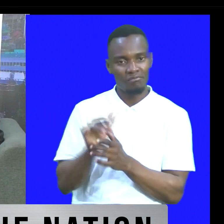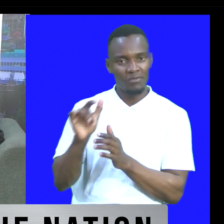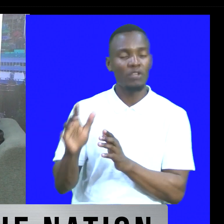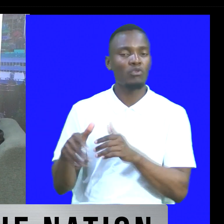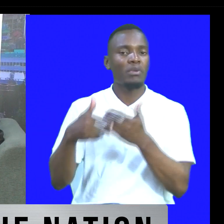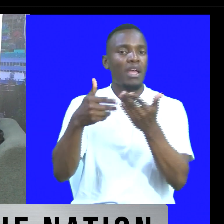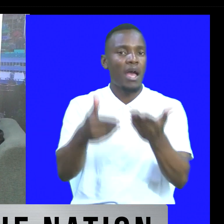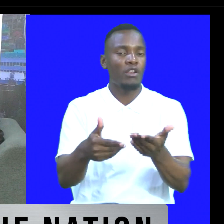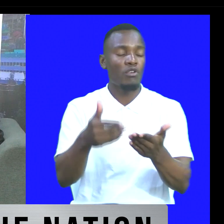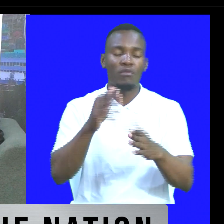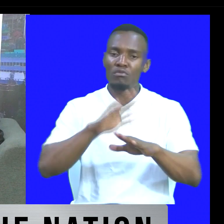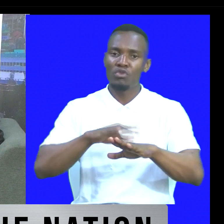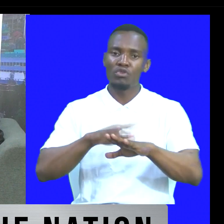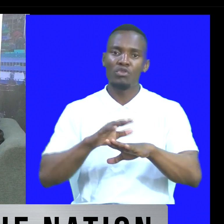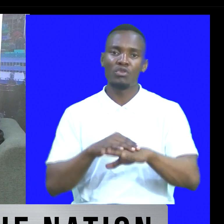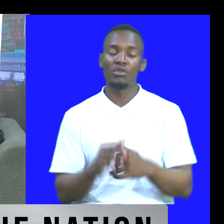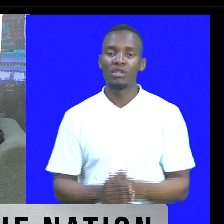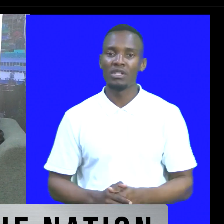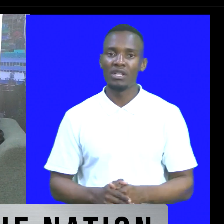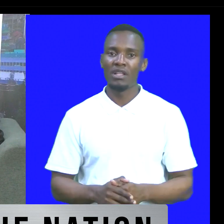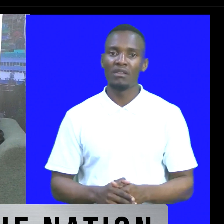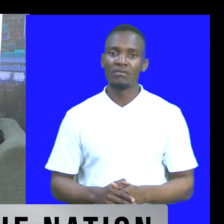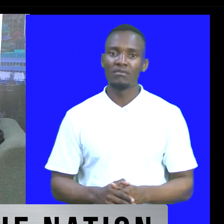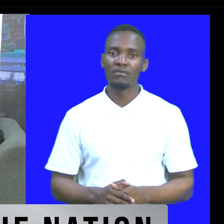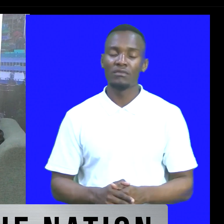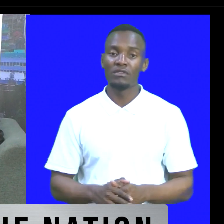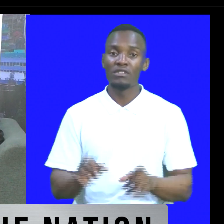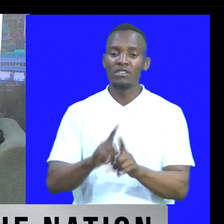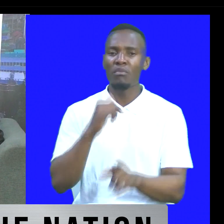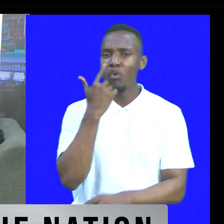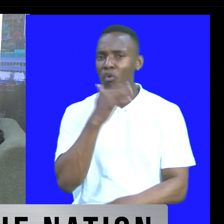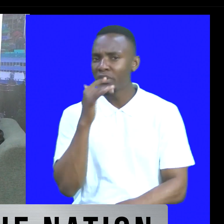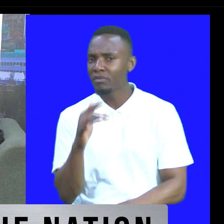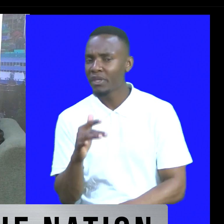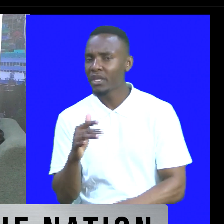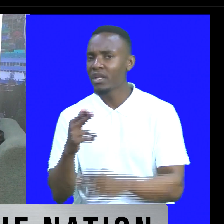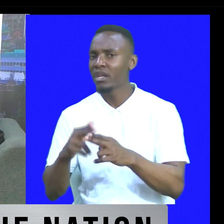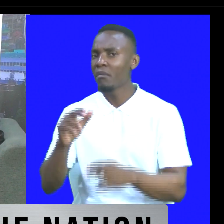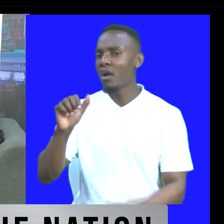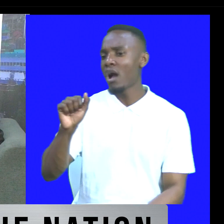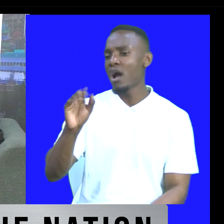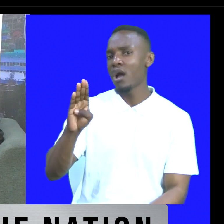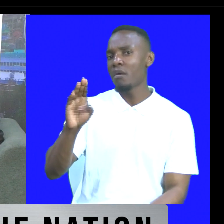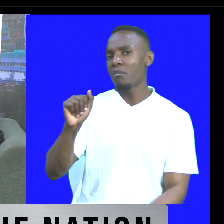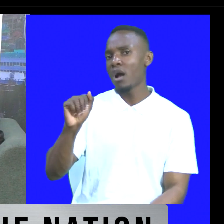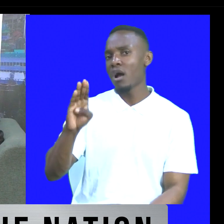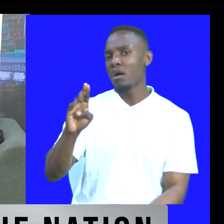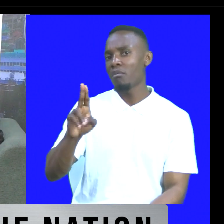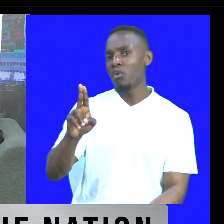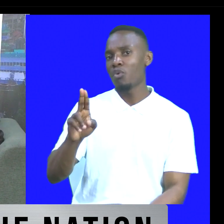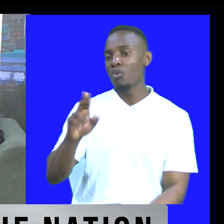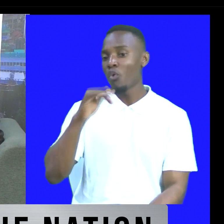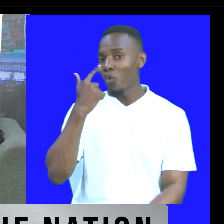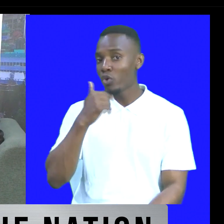definitely. That would have been who talking? It would have been Ababu Namwamba. Yeah, it would have been Ababu Namwamba talking from